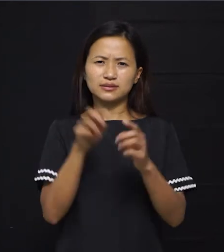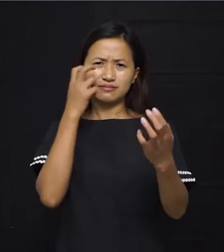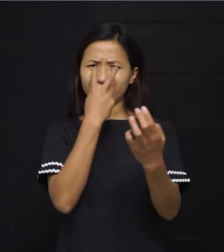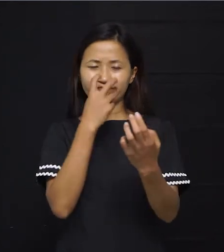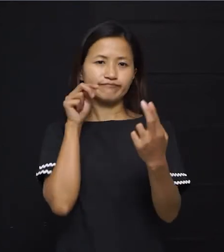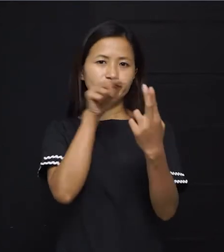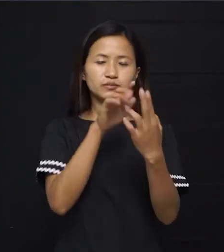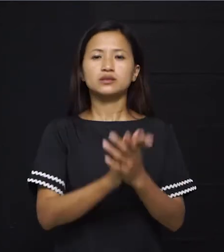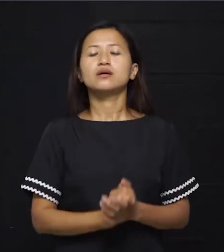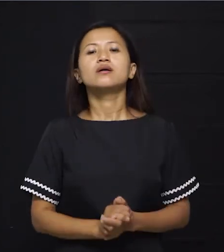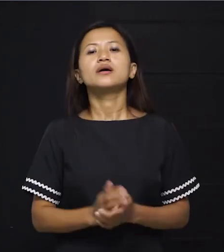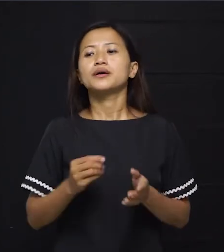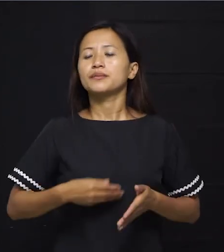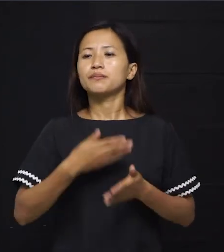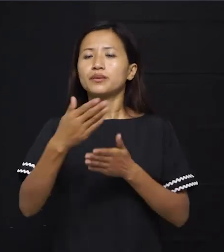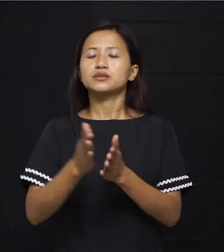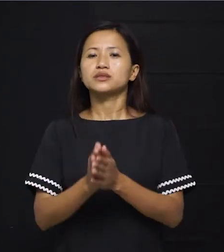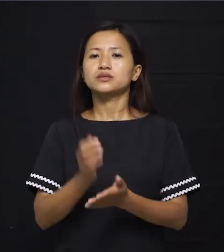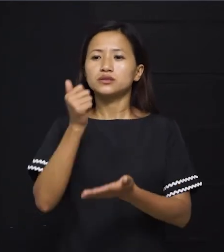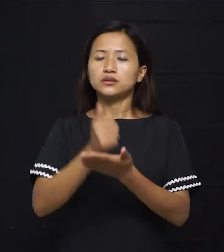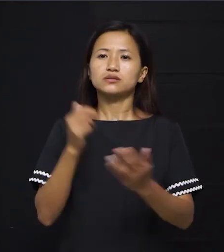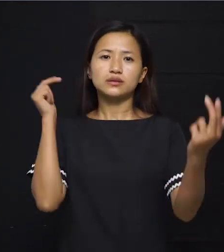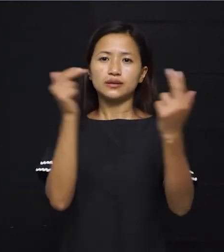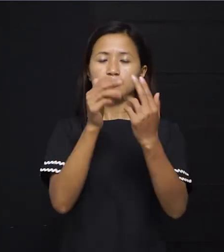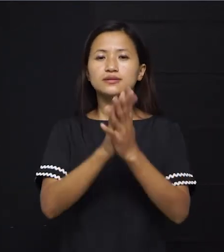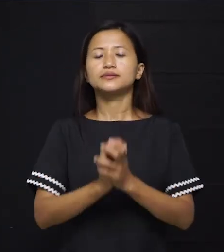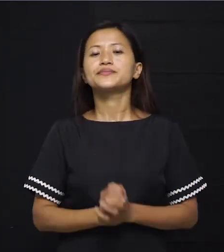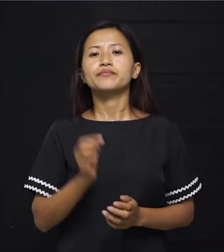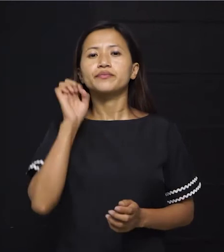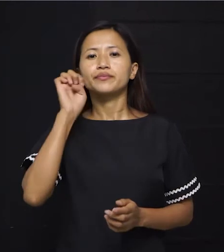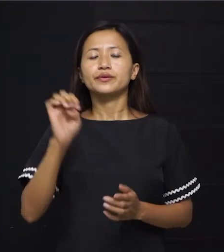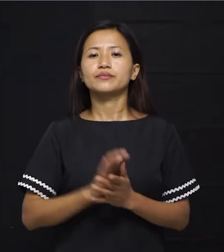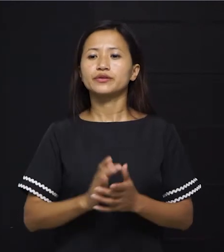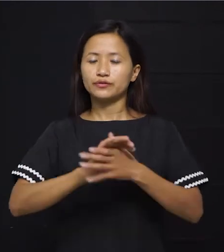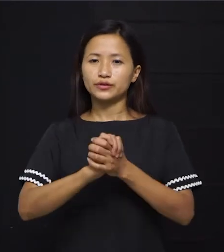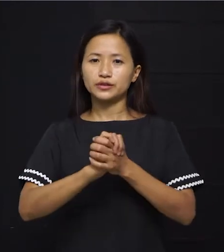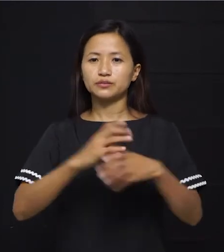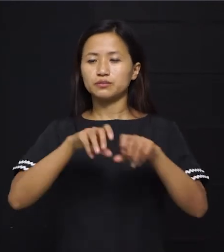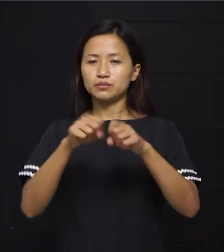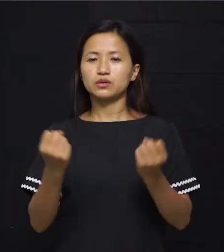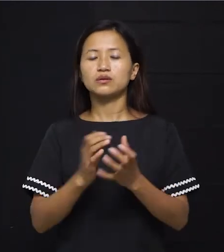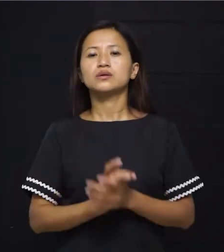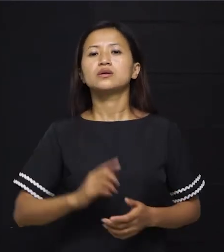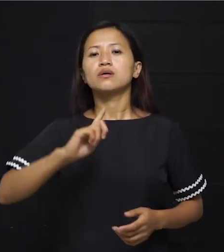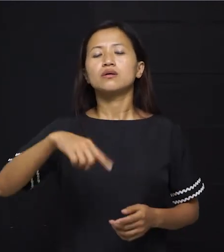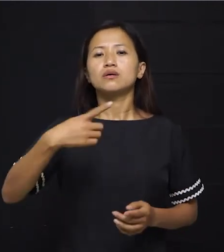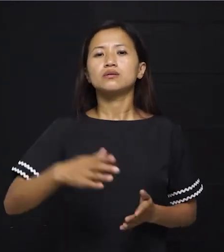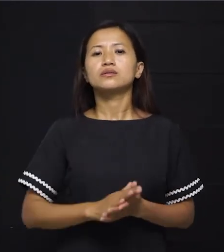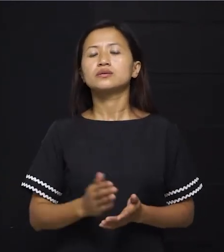Because earlier, he passed a judgment against him, and after that, their friendship broke. And he was